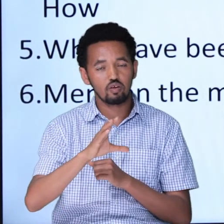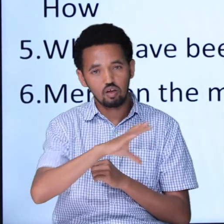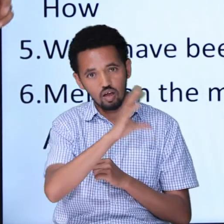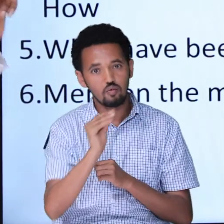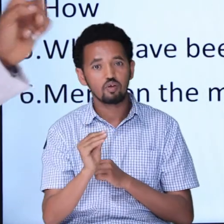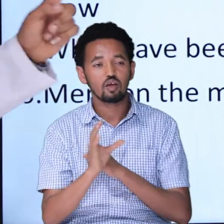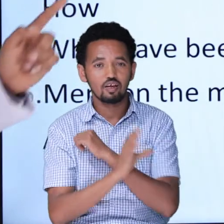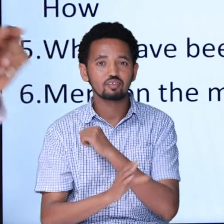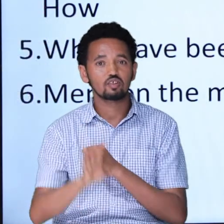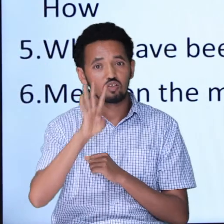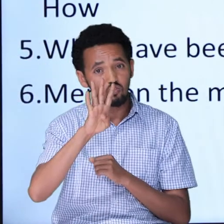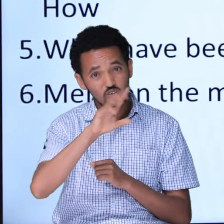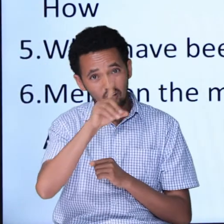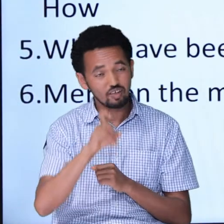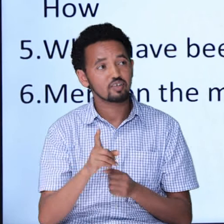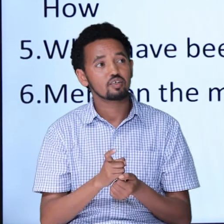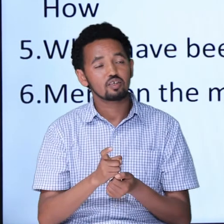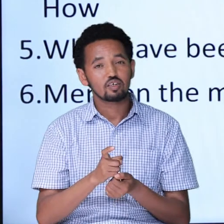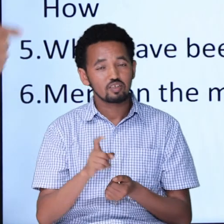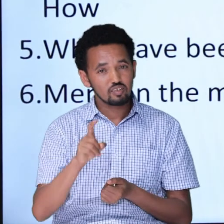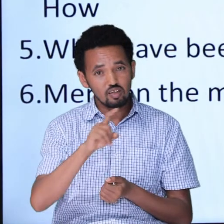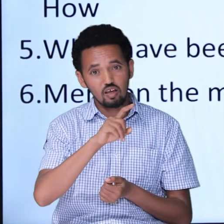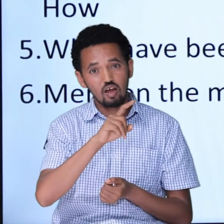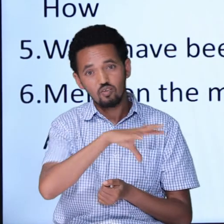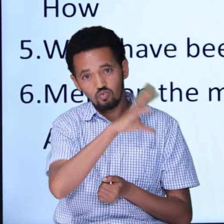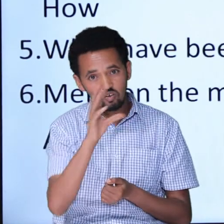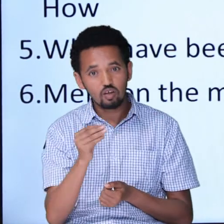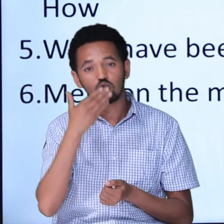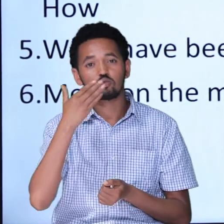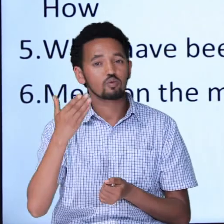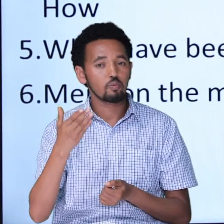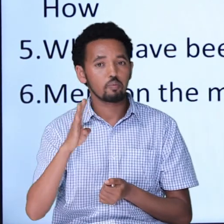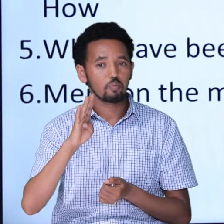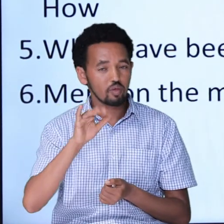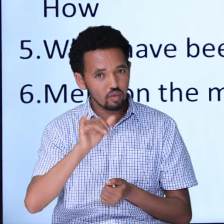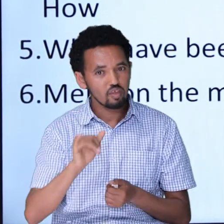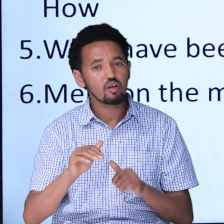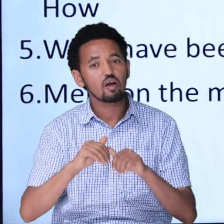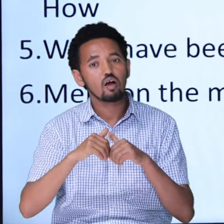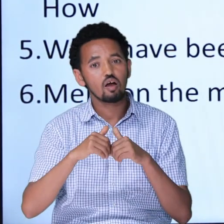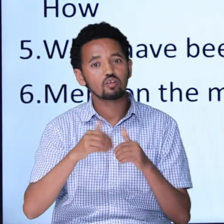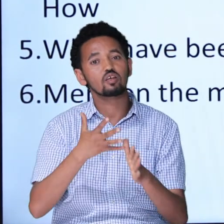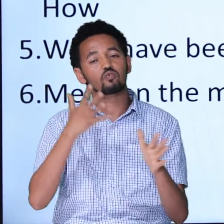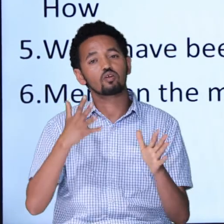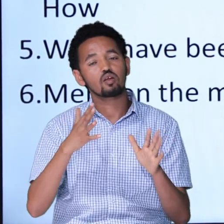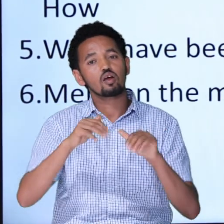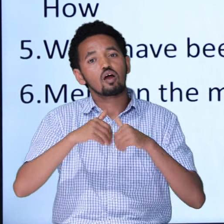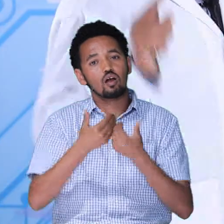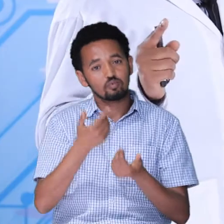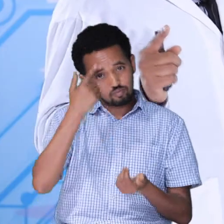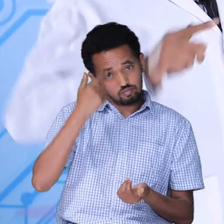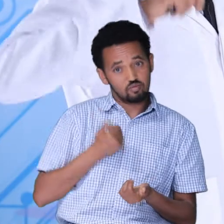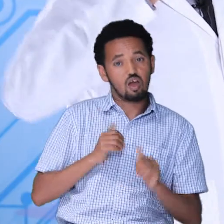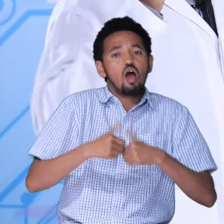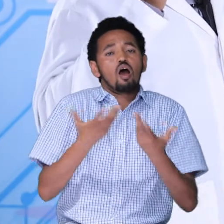The fourth question, do you think that the African state could be a self-reliant? How? As you are an African